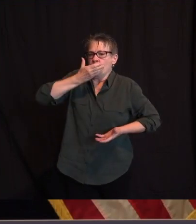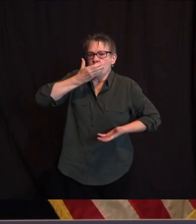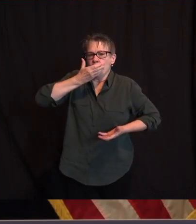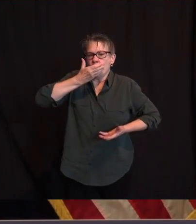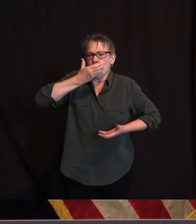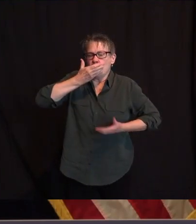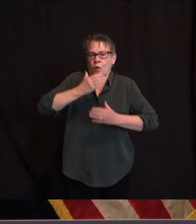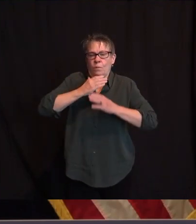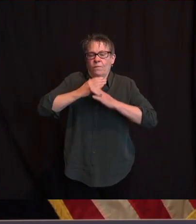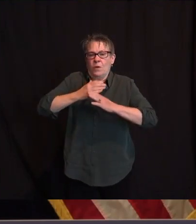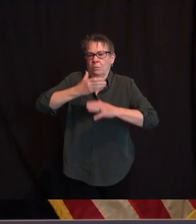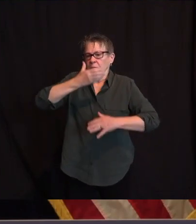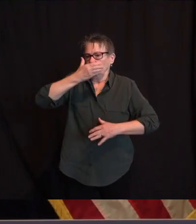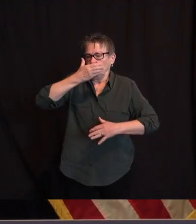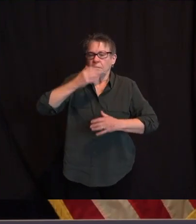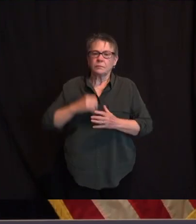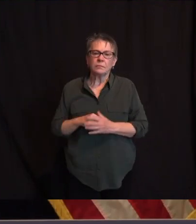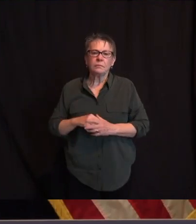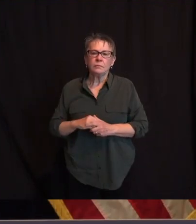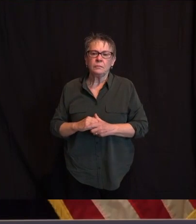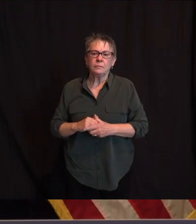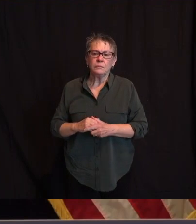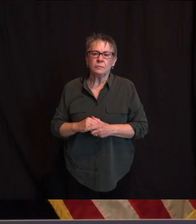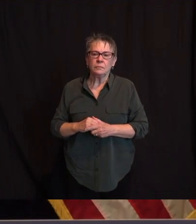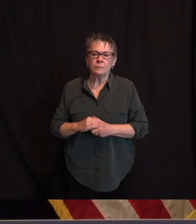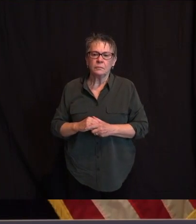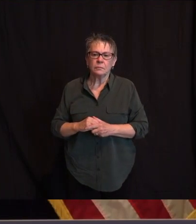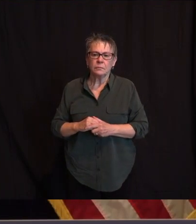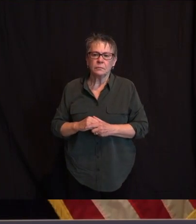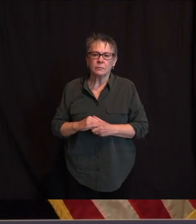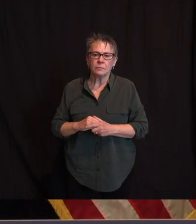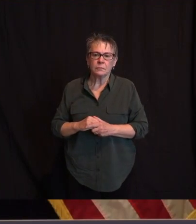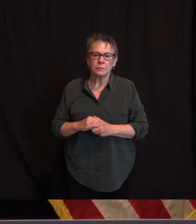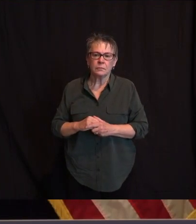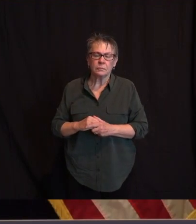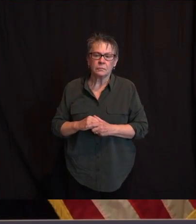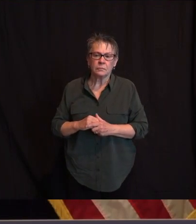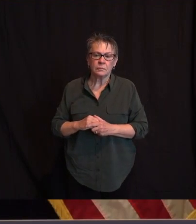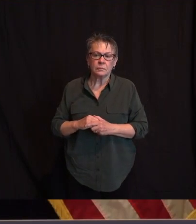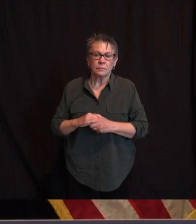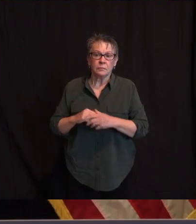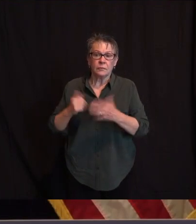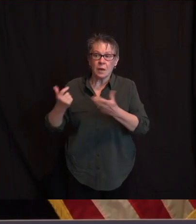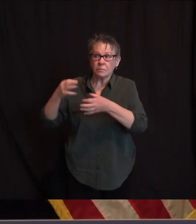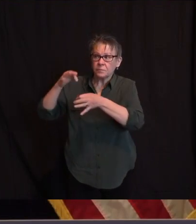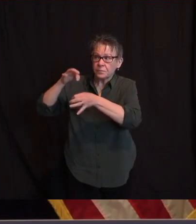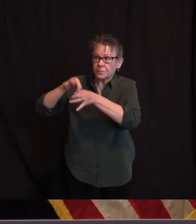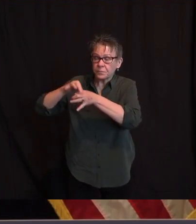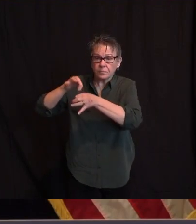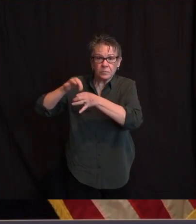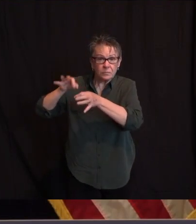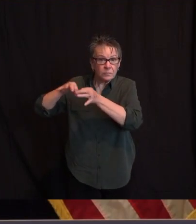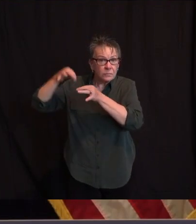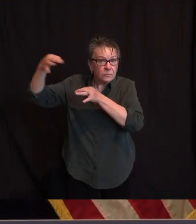legislative leaders about it? Does it need any legislative action, particularly with vote by mail? So we, just on that one,